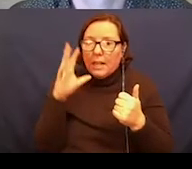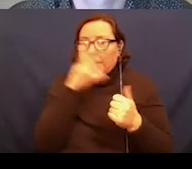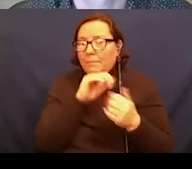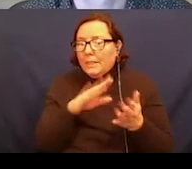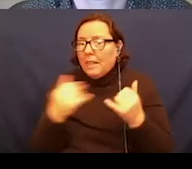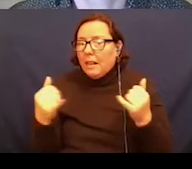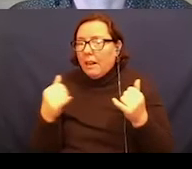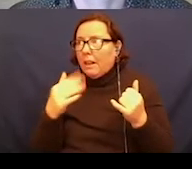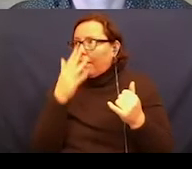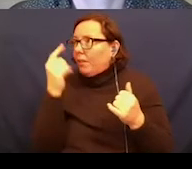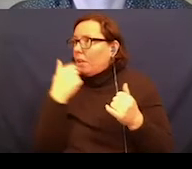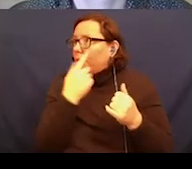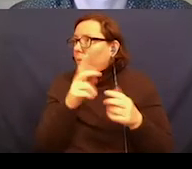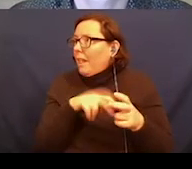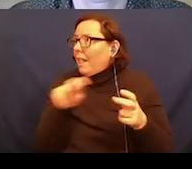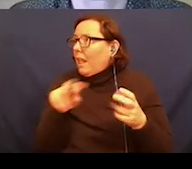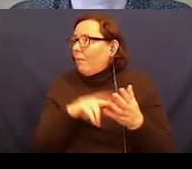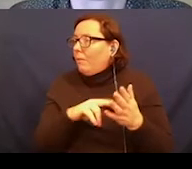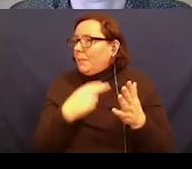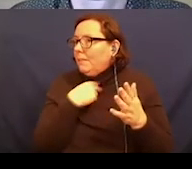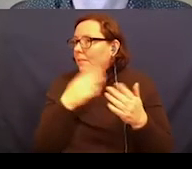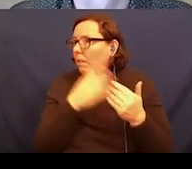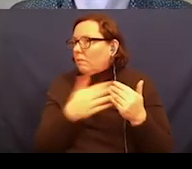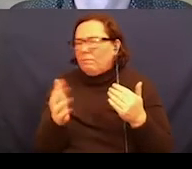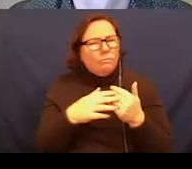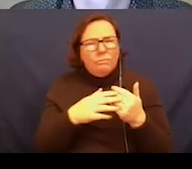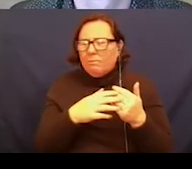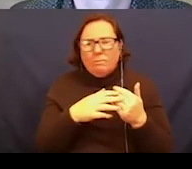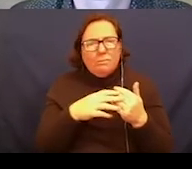program at any time without penalty.